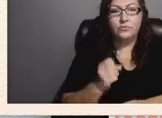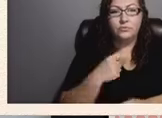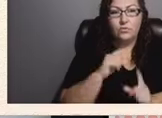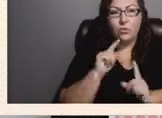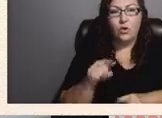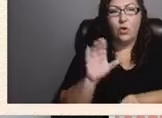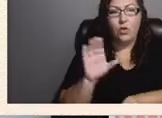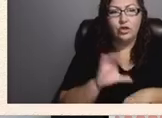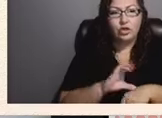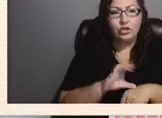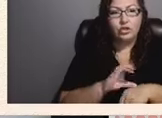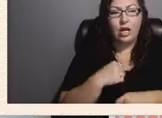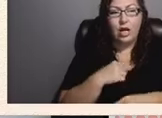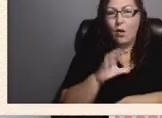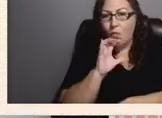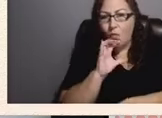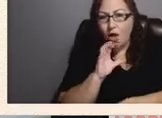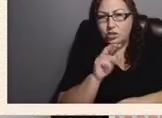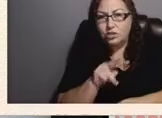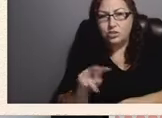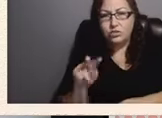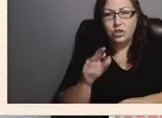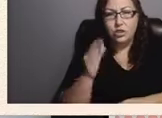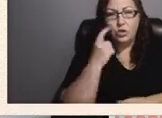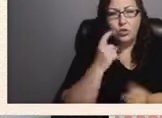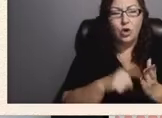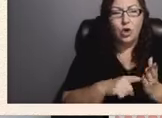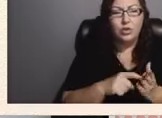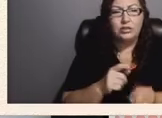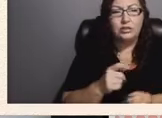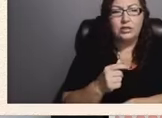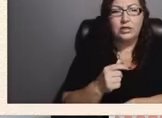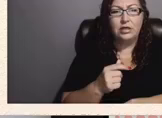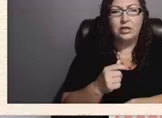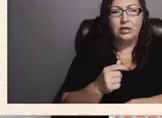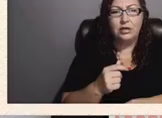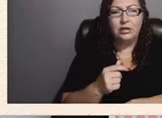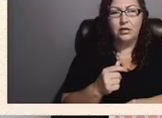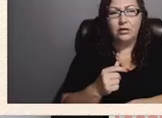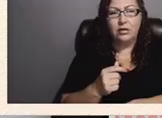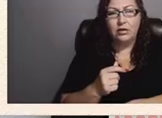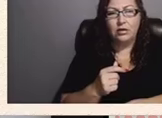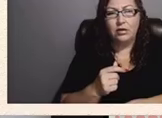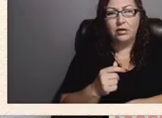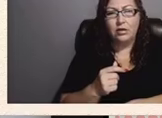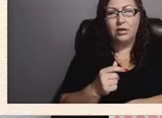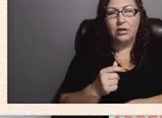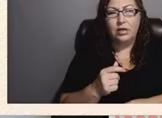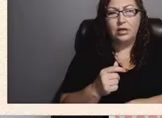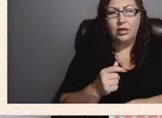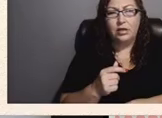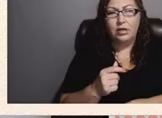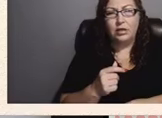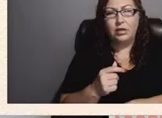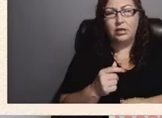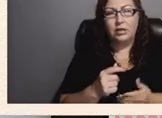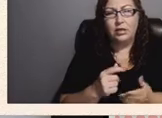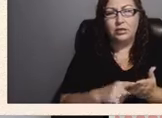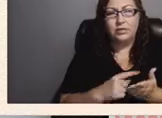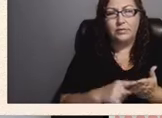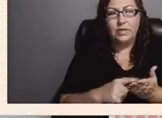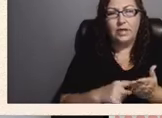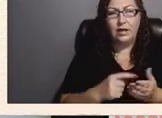watch. If you notice, I came a couple times, real quiet, standing back, and I'm